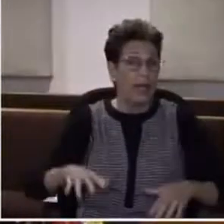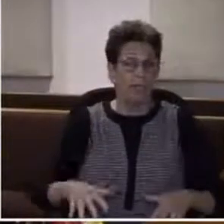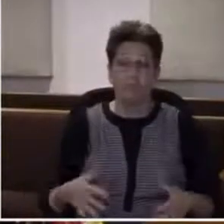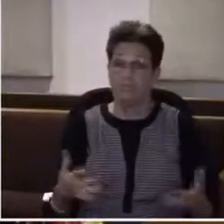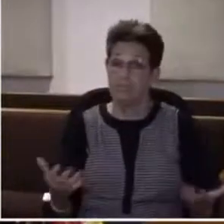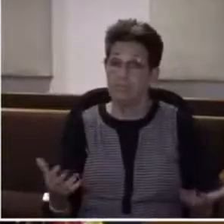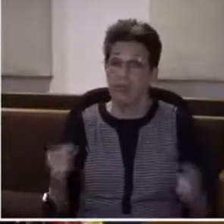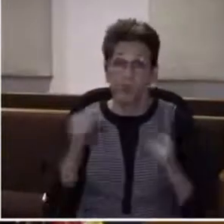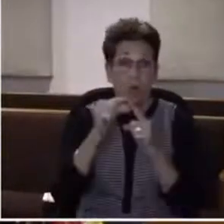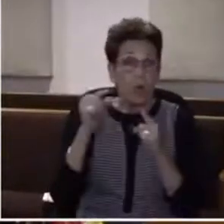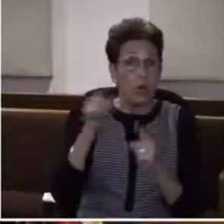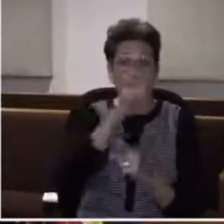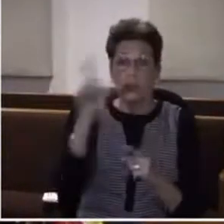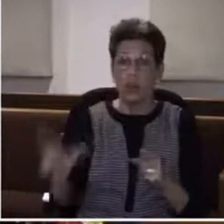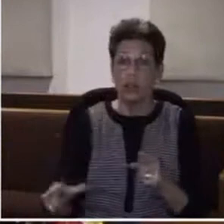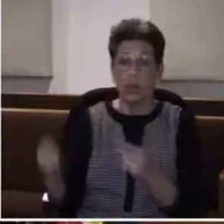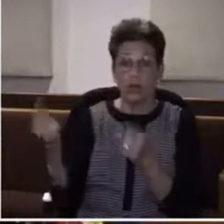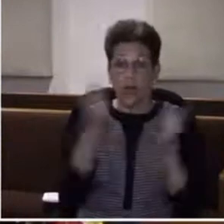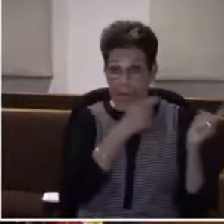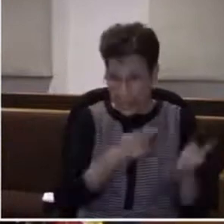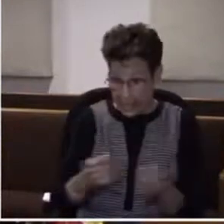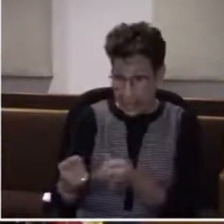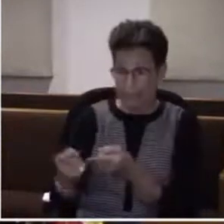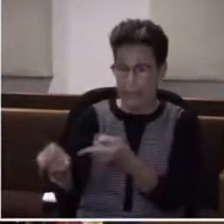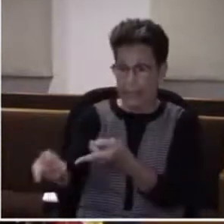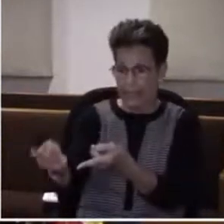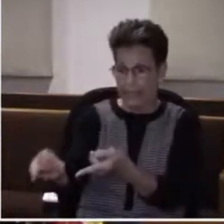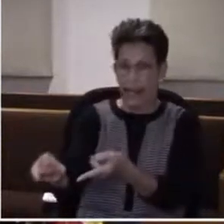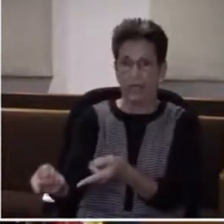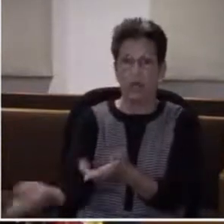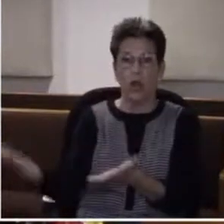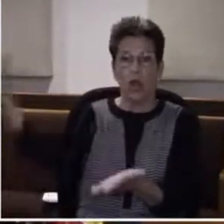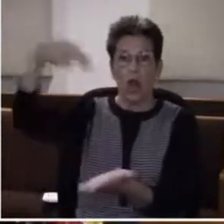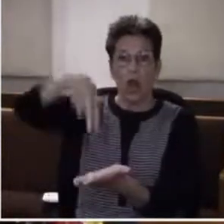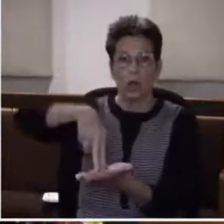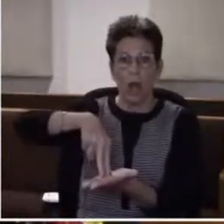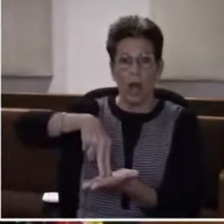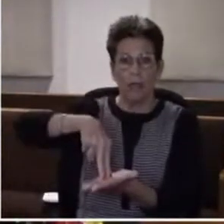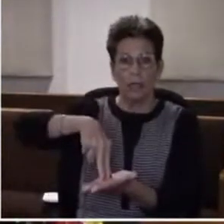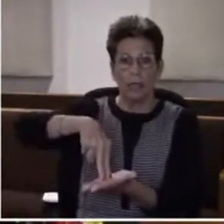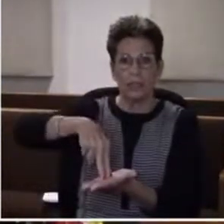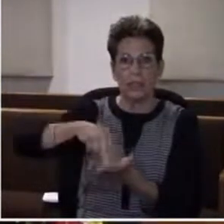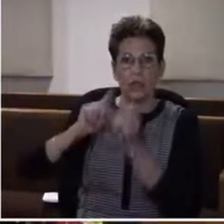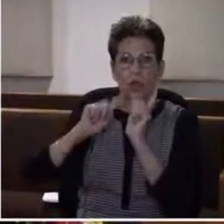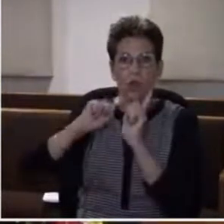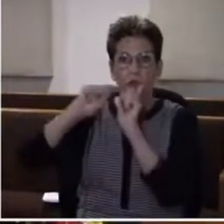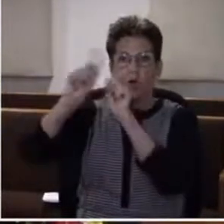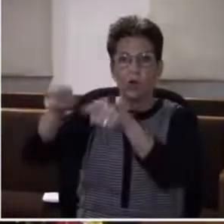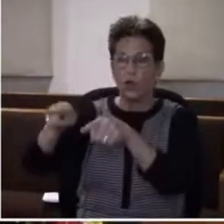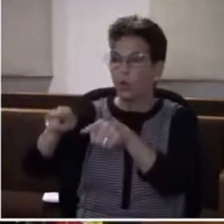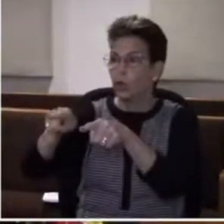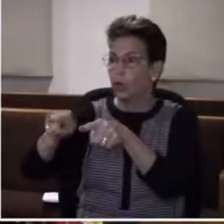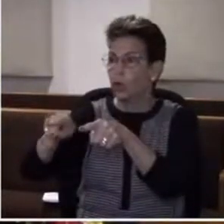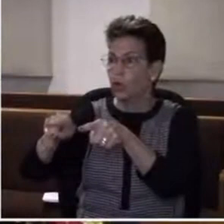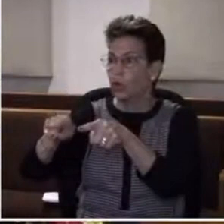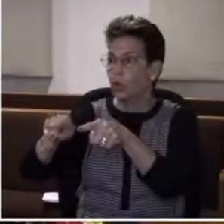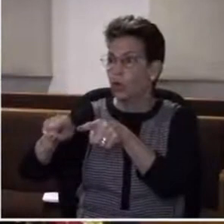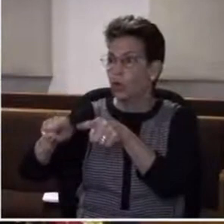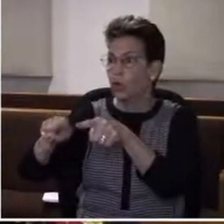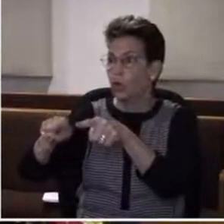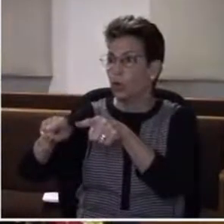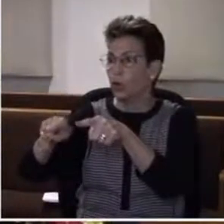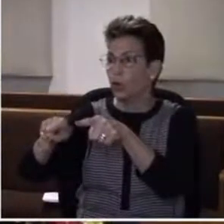of the Lord came unto him saying, arise, get thee to Zarephath, which belongeth